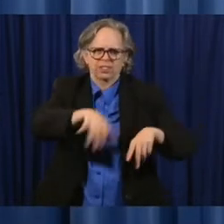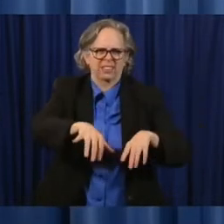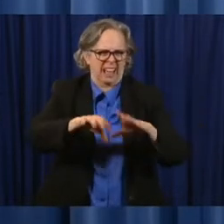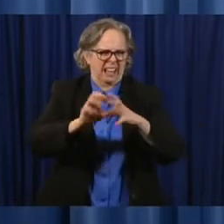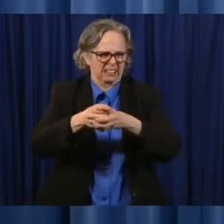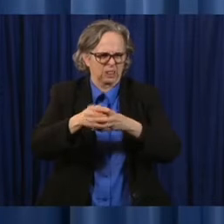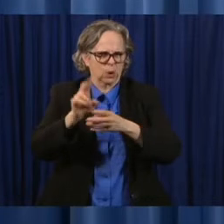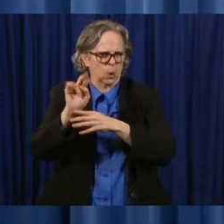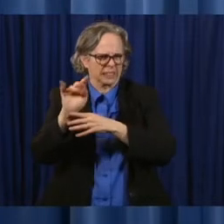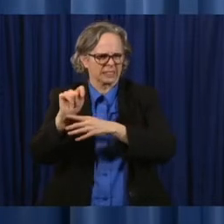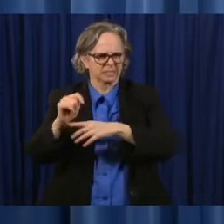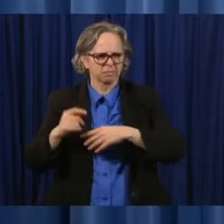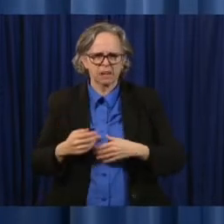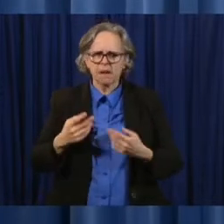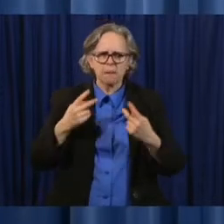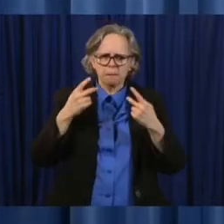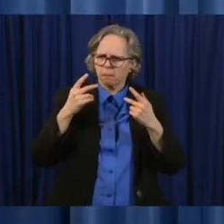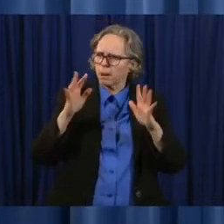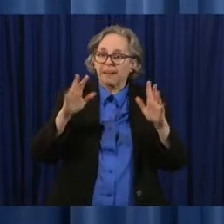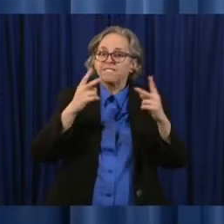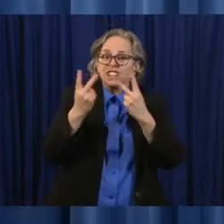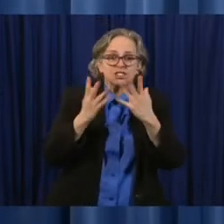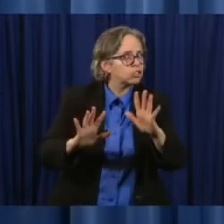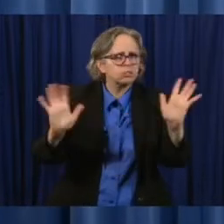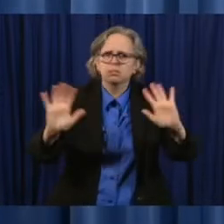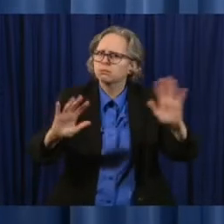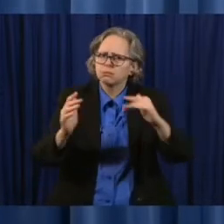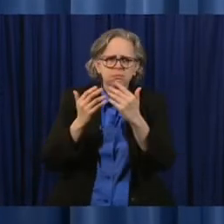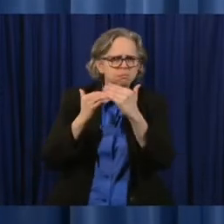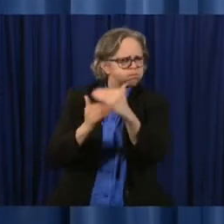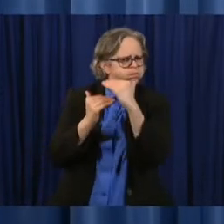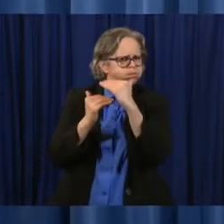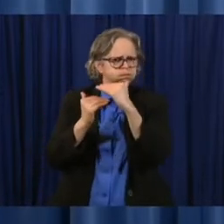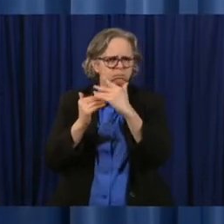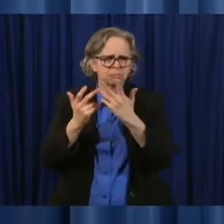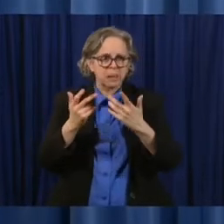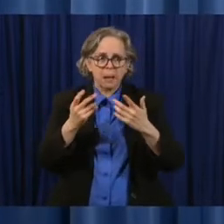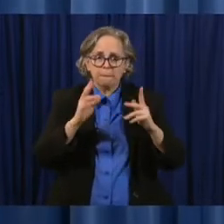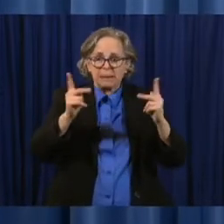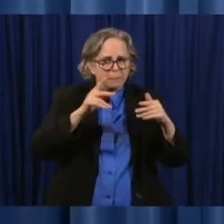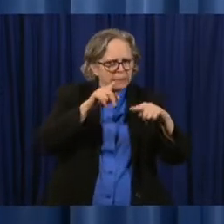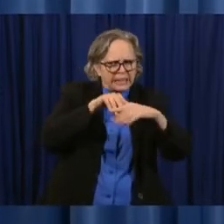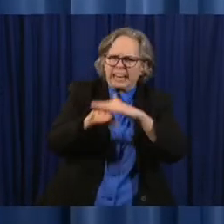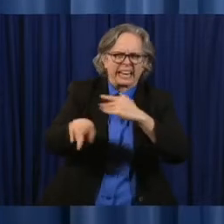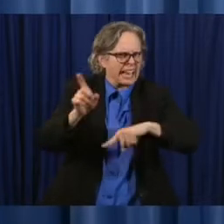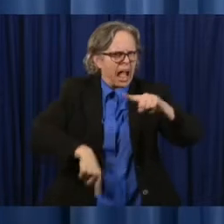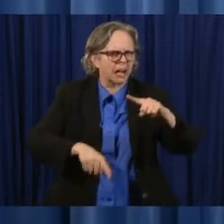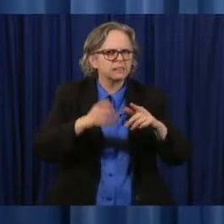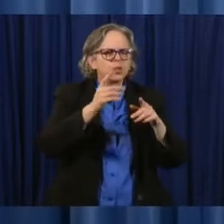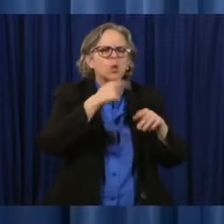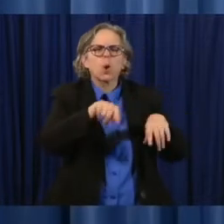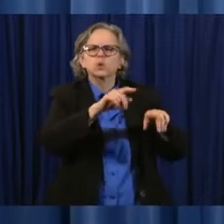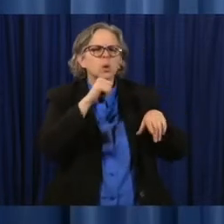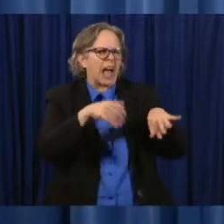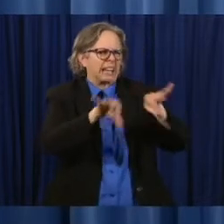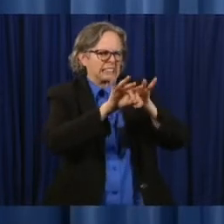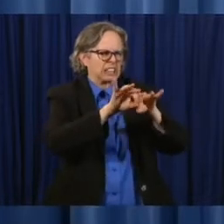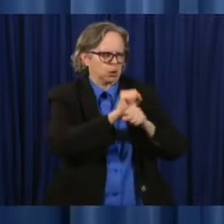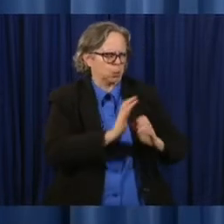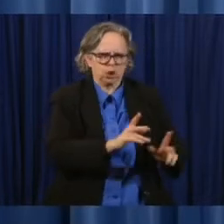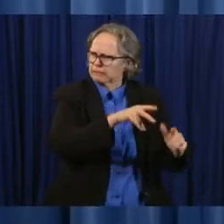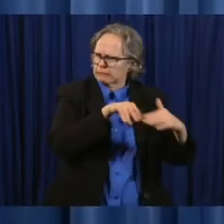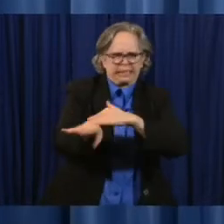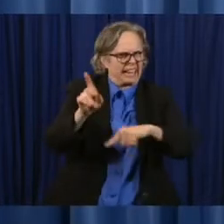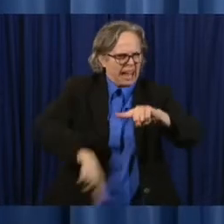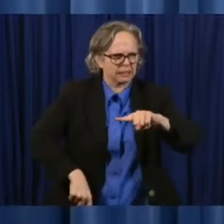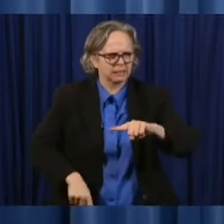unnecessary individuals are prohibited from entering the facilities. Both youth and staff have also been provided with face masks and are required